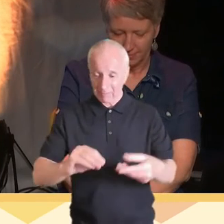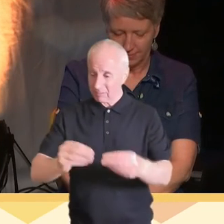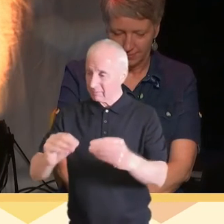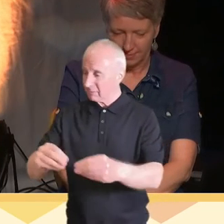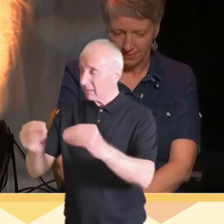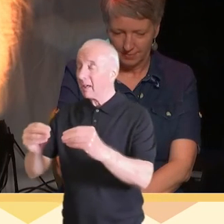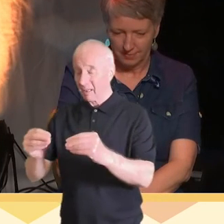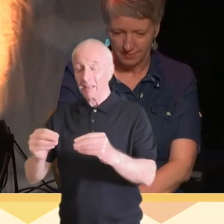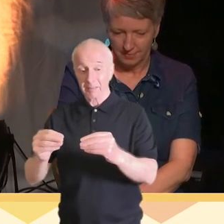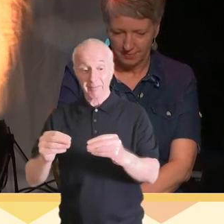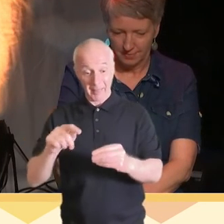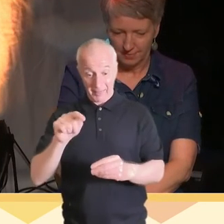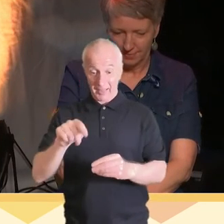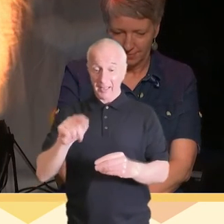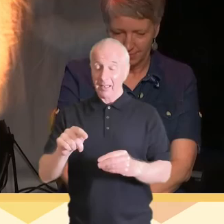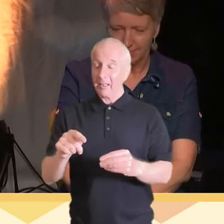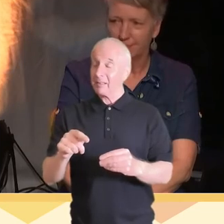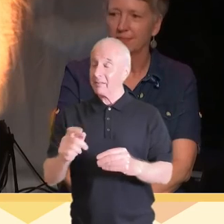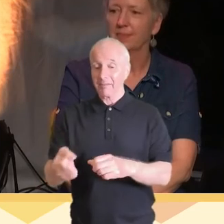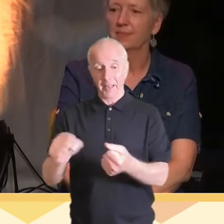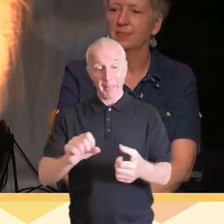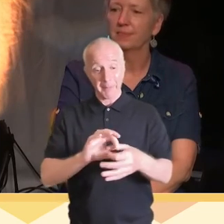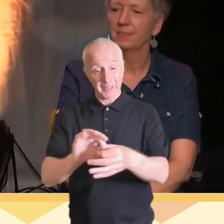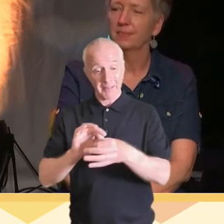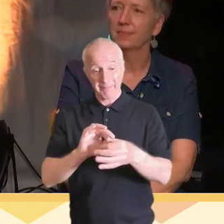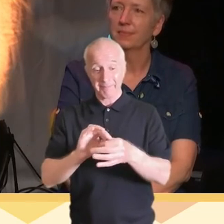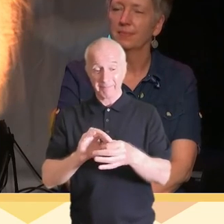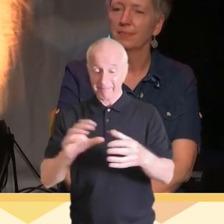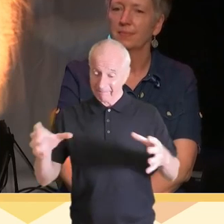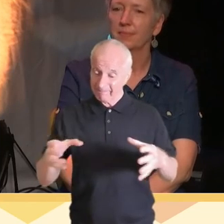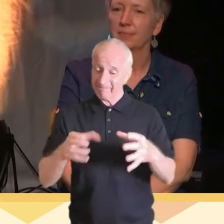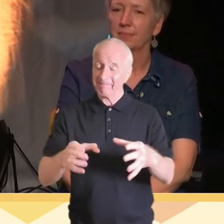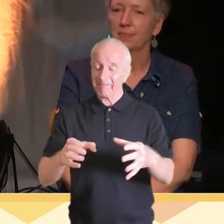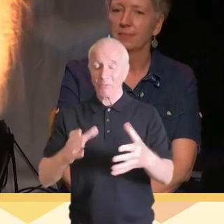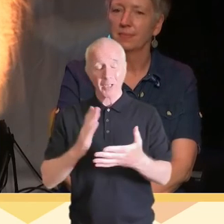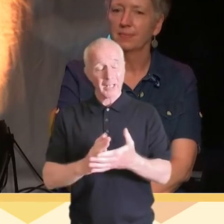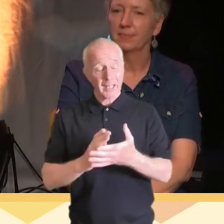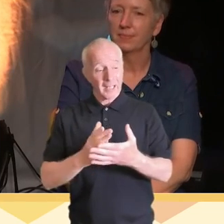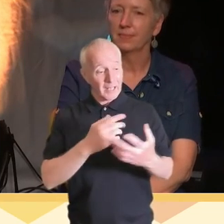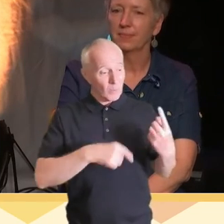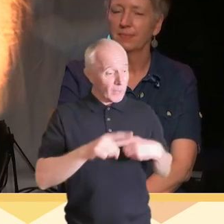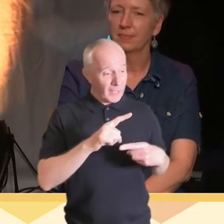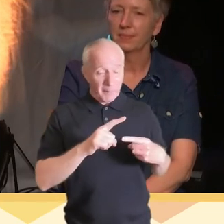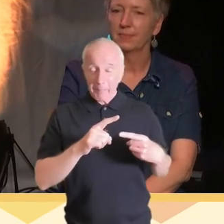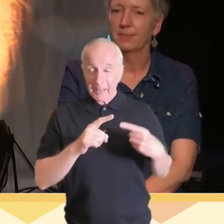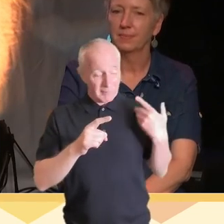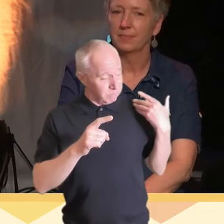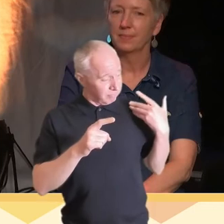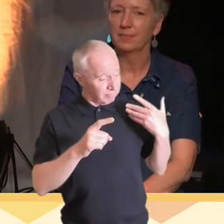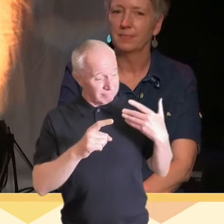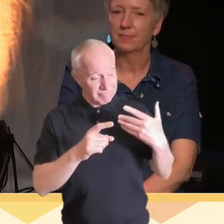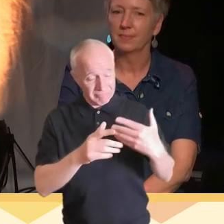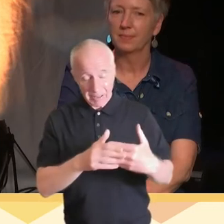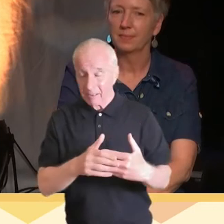the beauty of the Baptist movement. We're a grassroots movement following Jesus, engaged in our communities